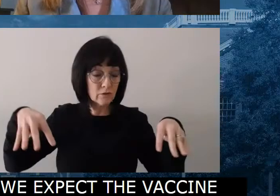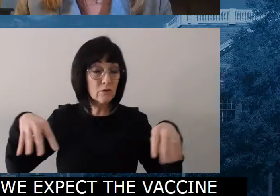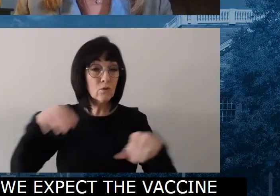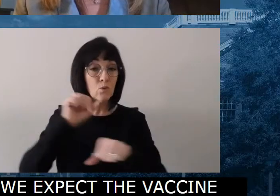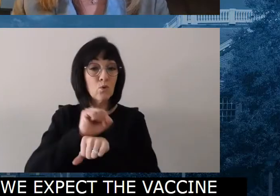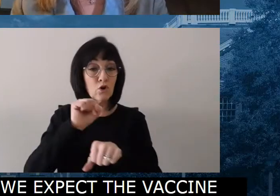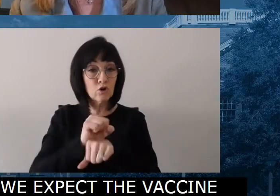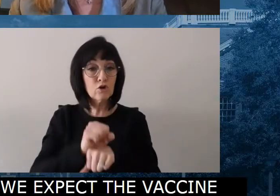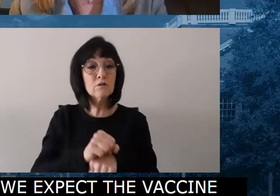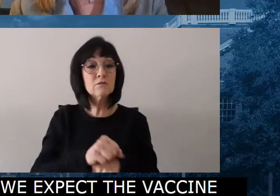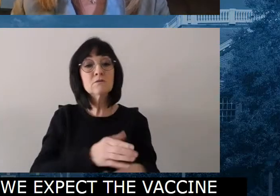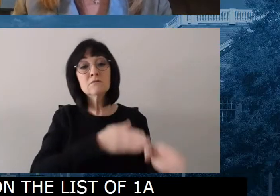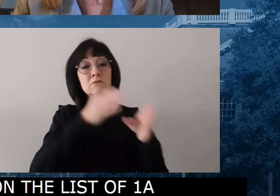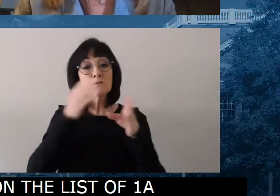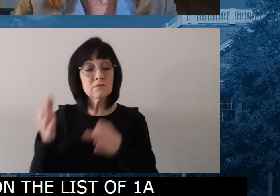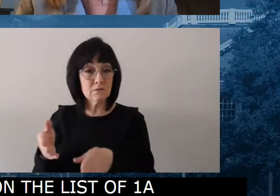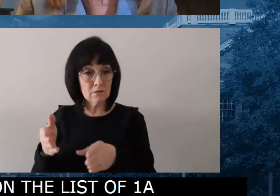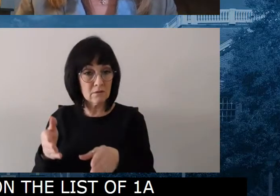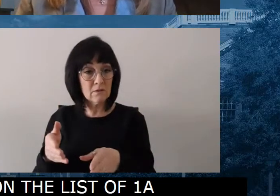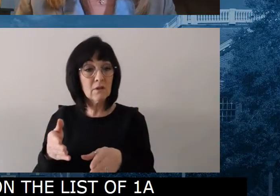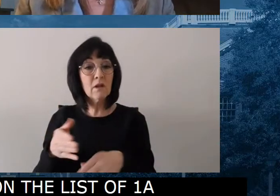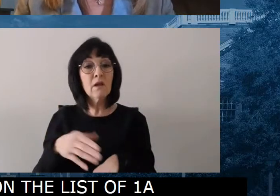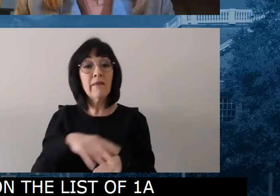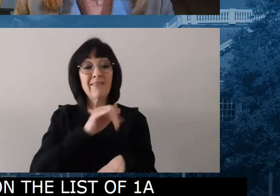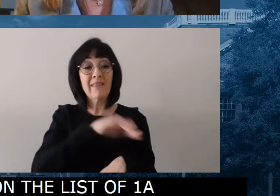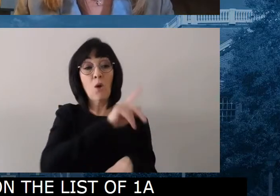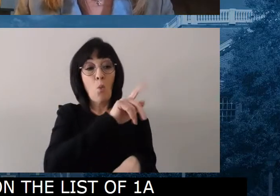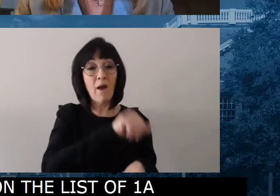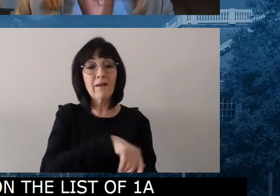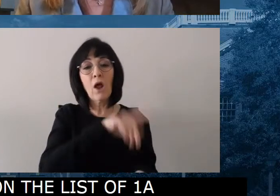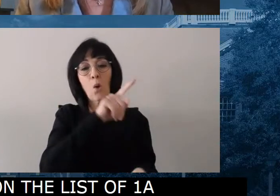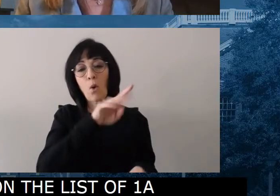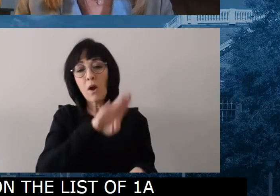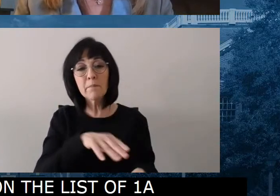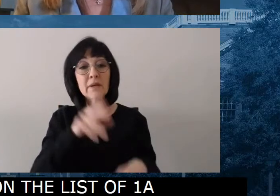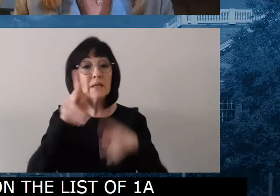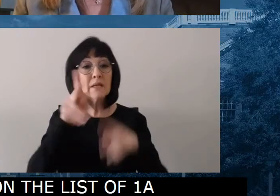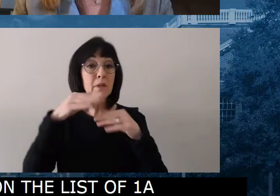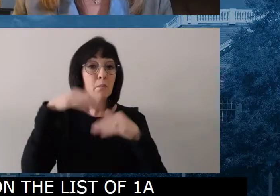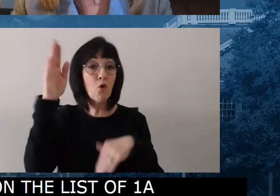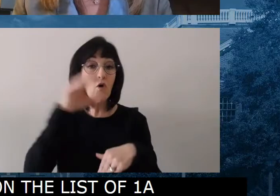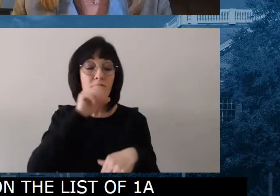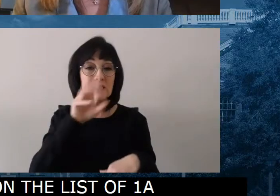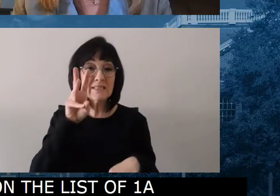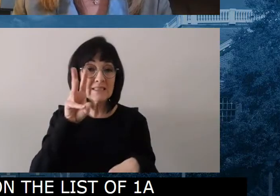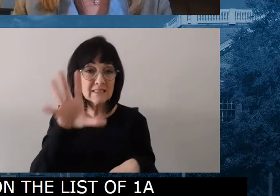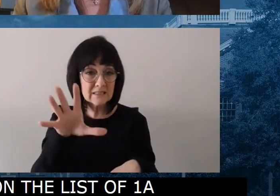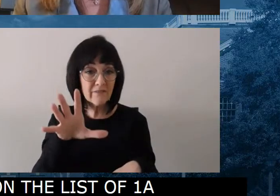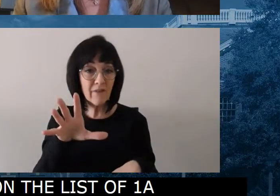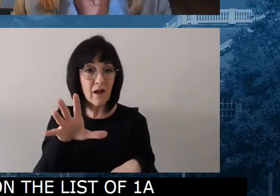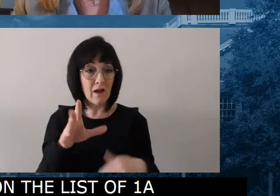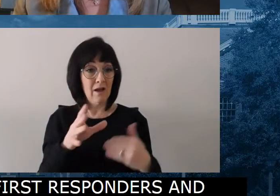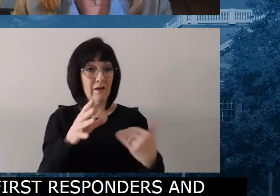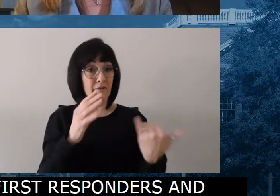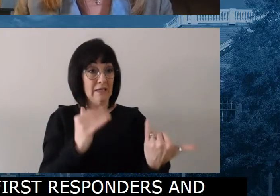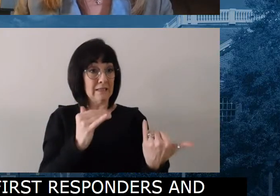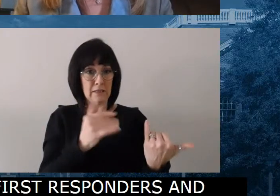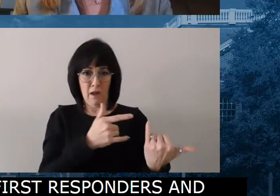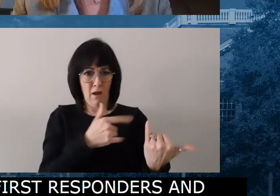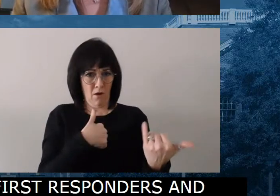then 1B folks over 65 has started to soften. Demand has softened, and as it softens, we